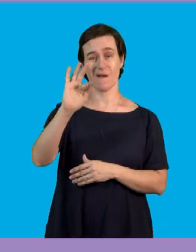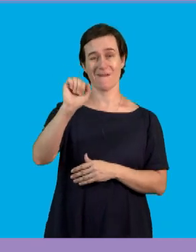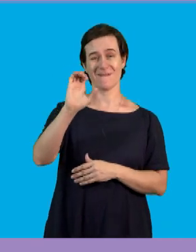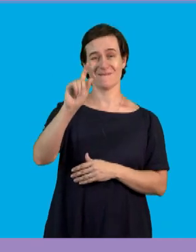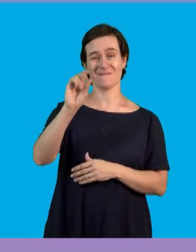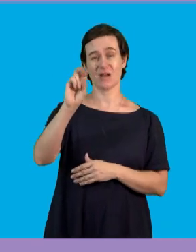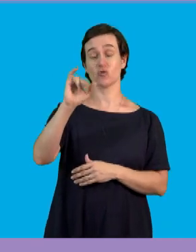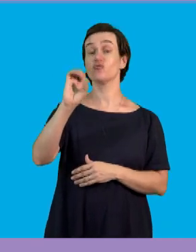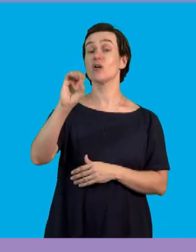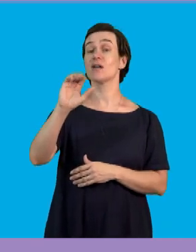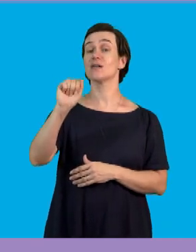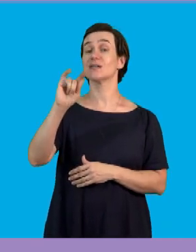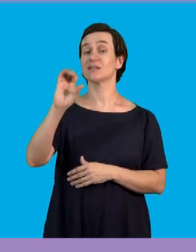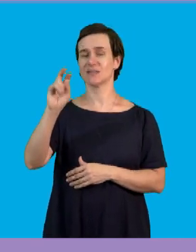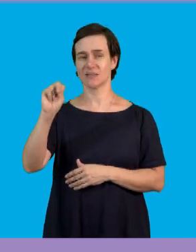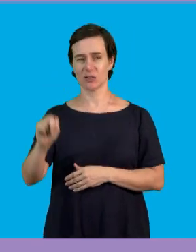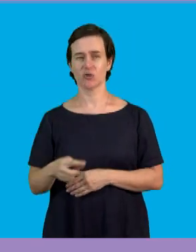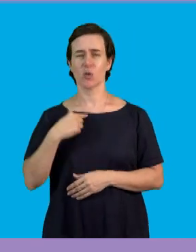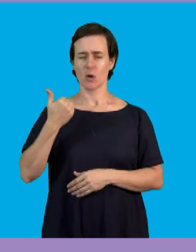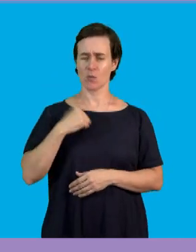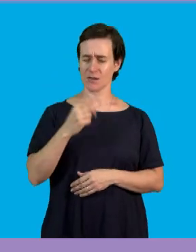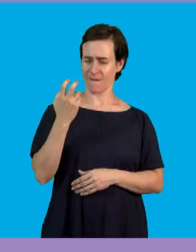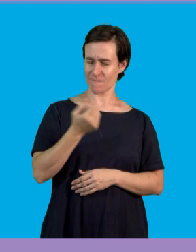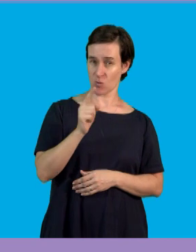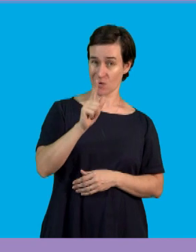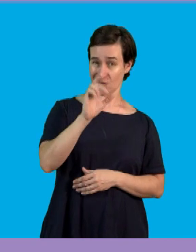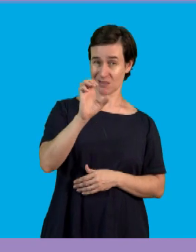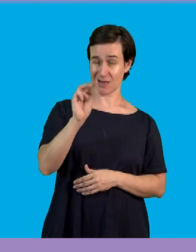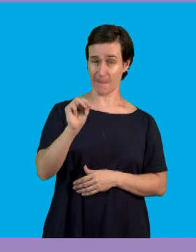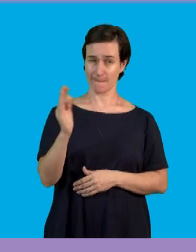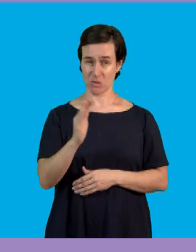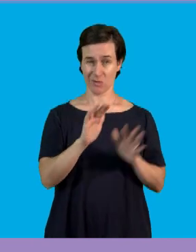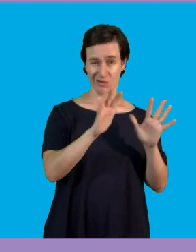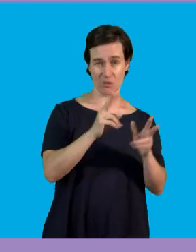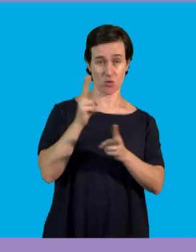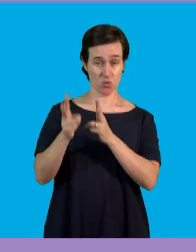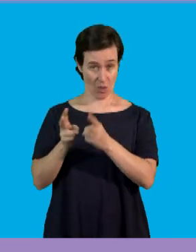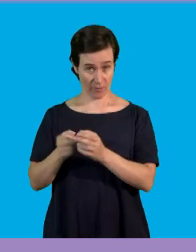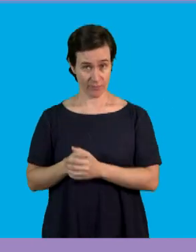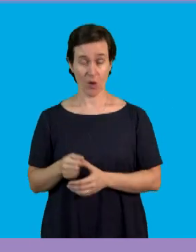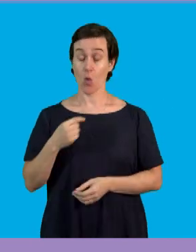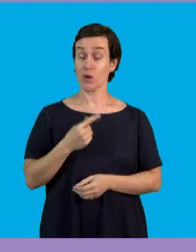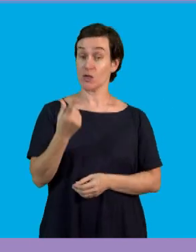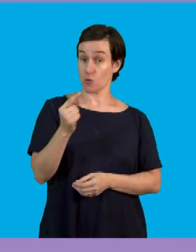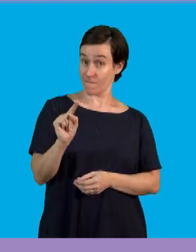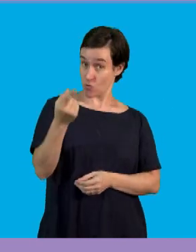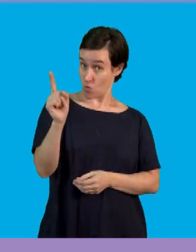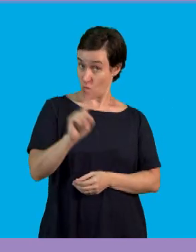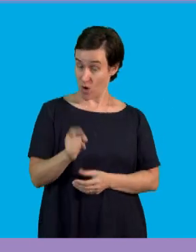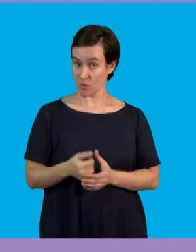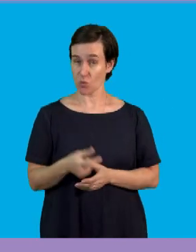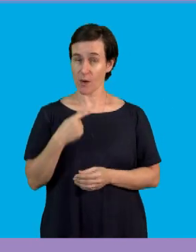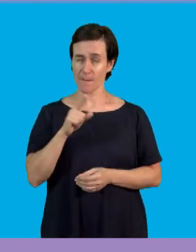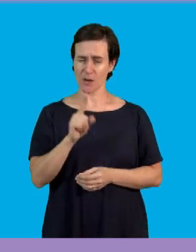So we are going to find the LCM between 10 and 12 using prime factorization. The first thing that we're going to do is to start